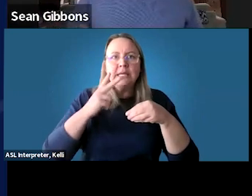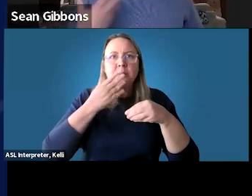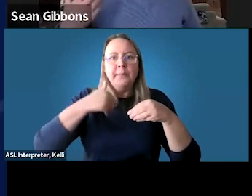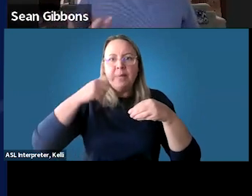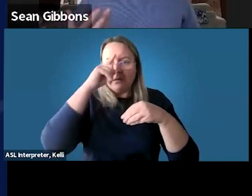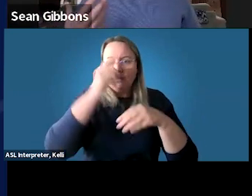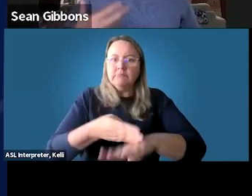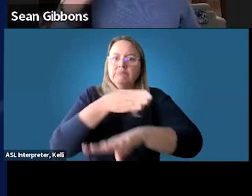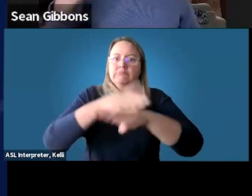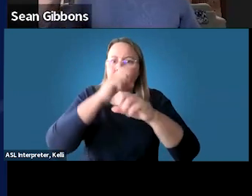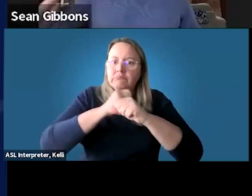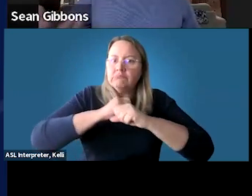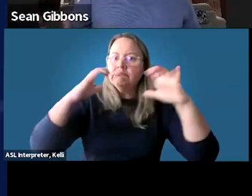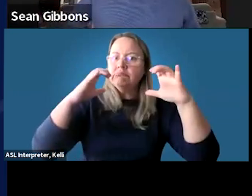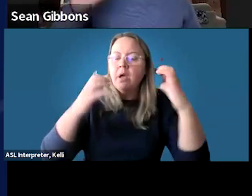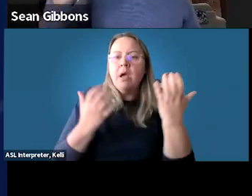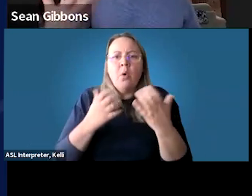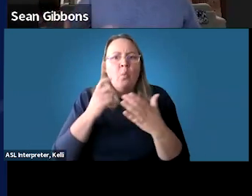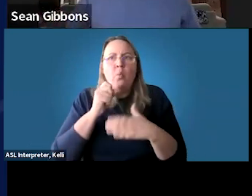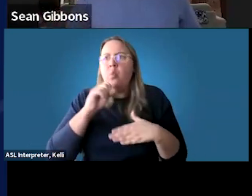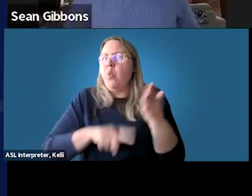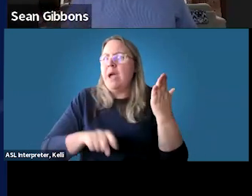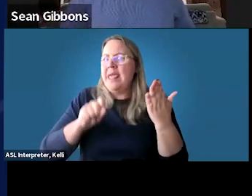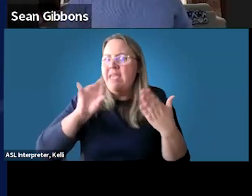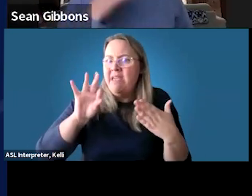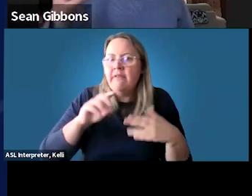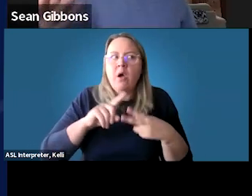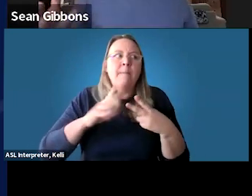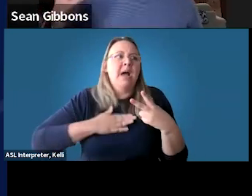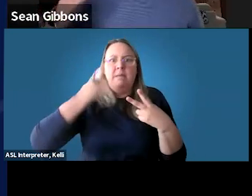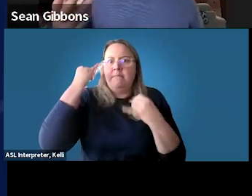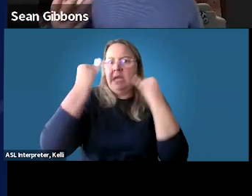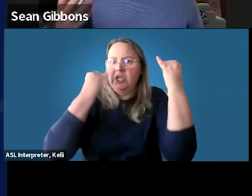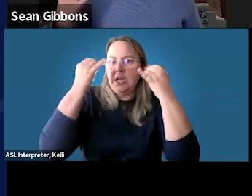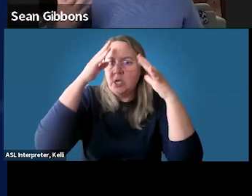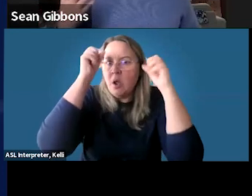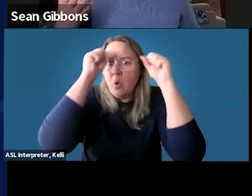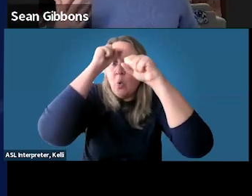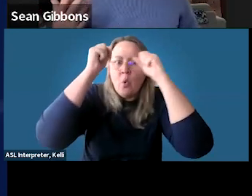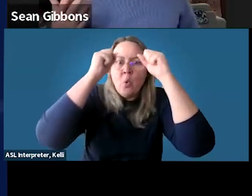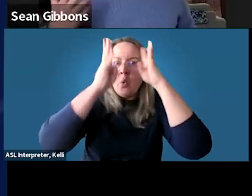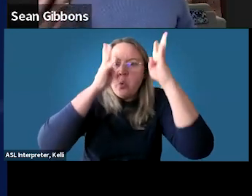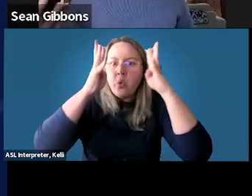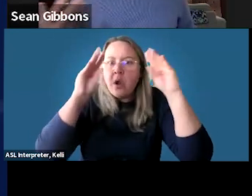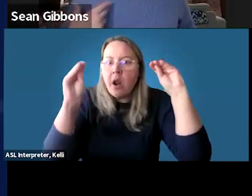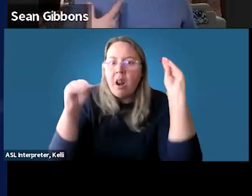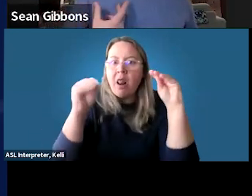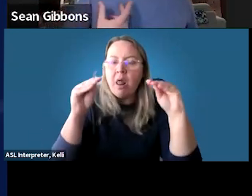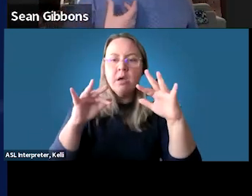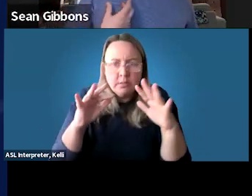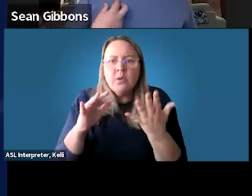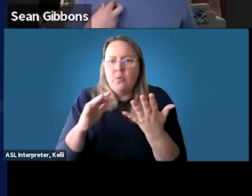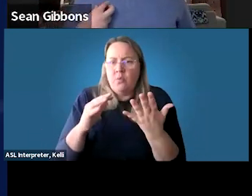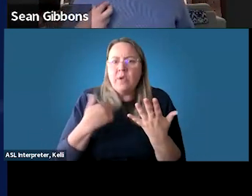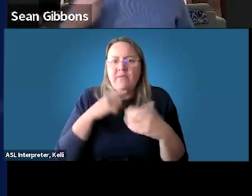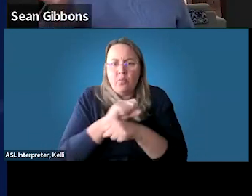there is by asking questions, what if, and unleashing your imagination. And that is what Leo is expert in. So we've had the great good fortune